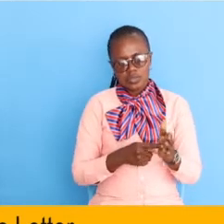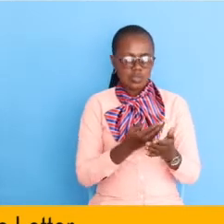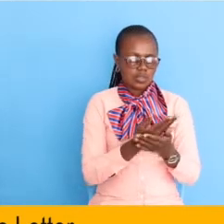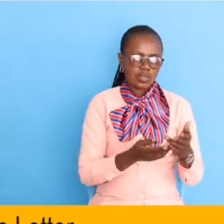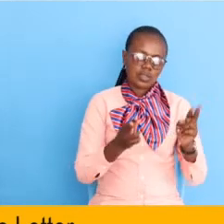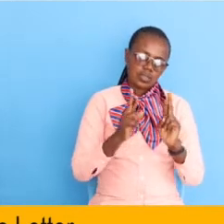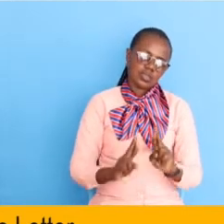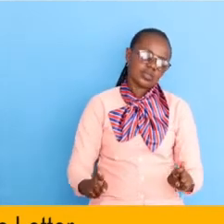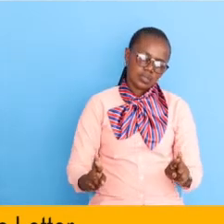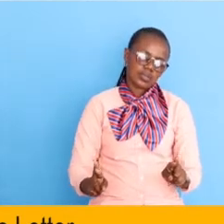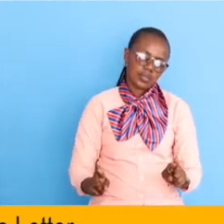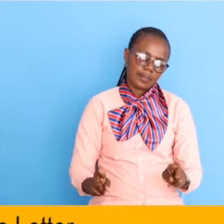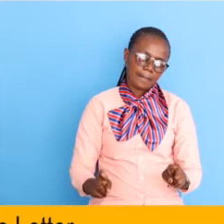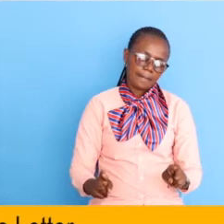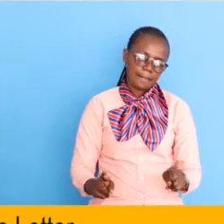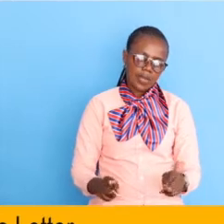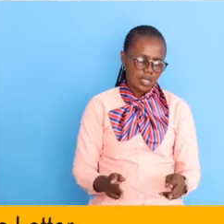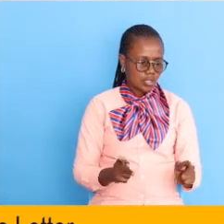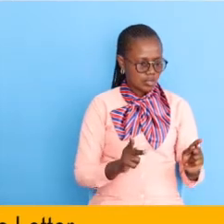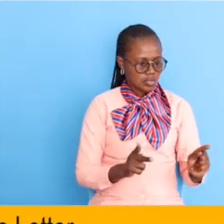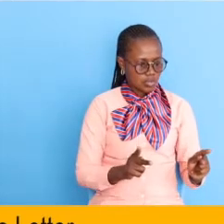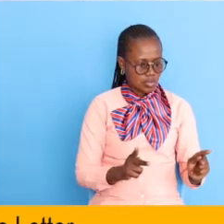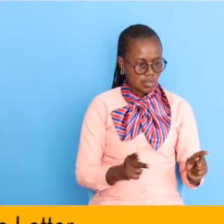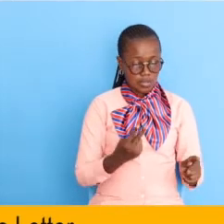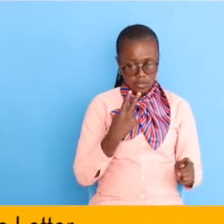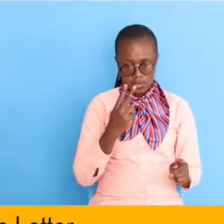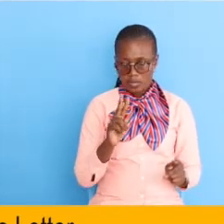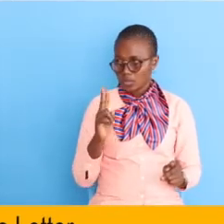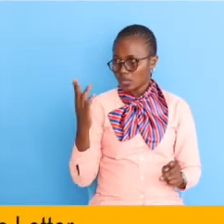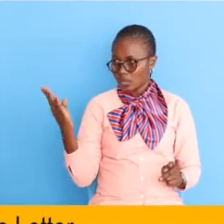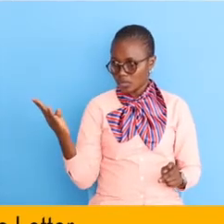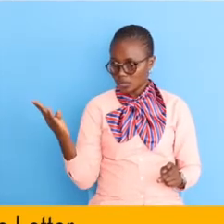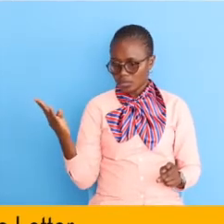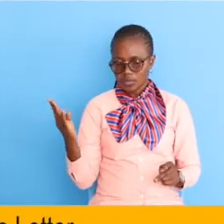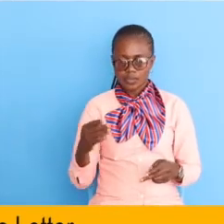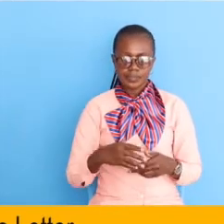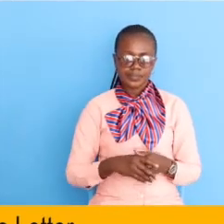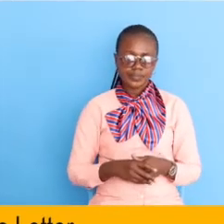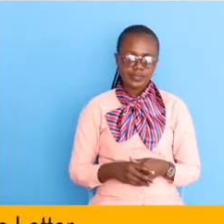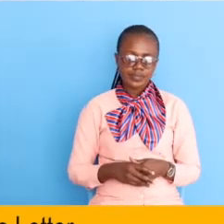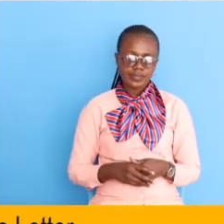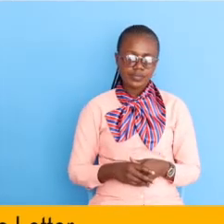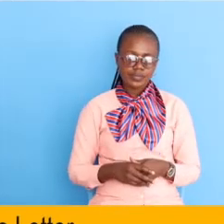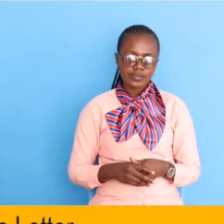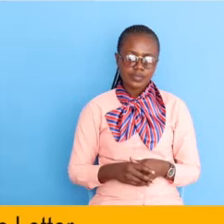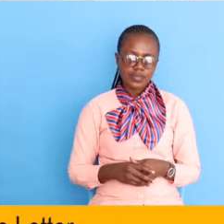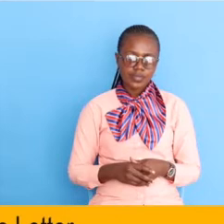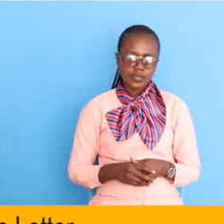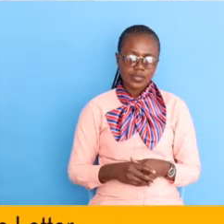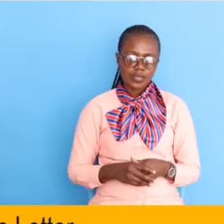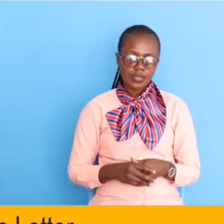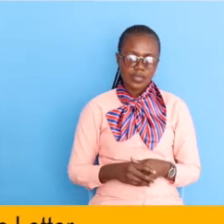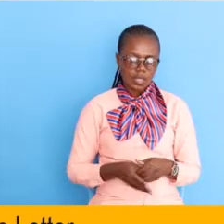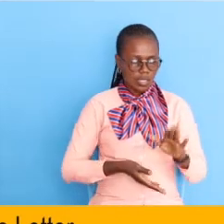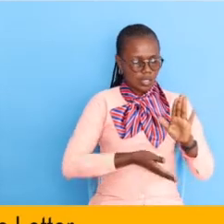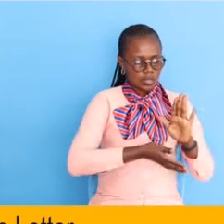So the same as we saw on the previous letter writing, that we first